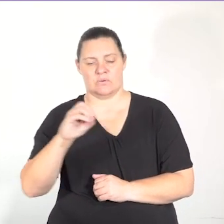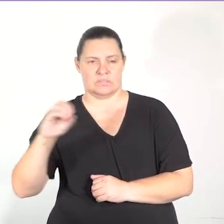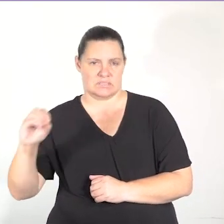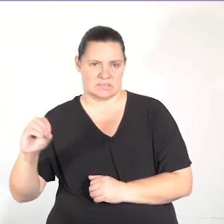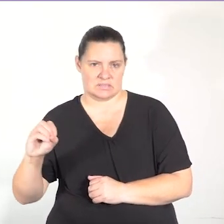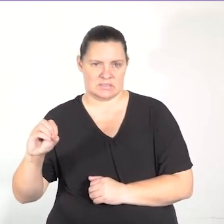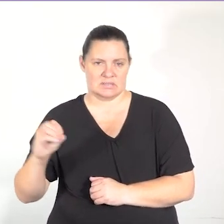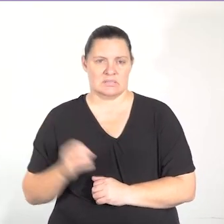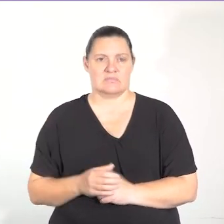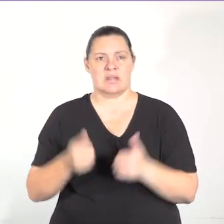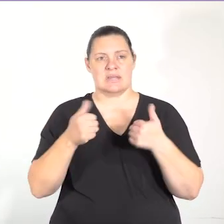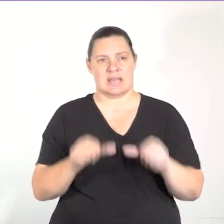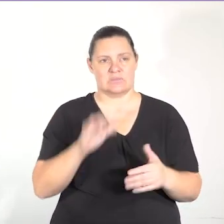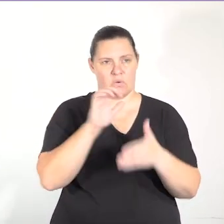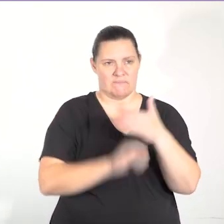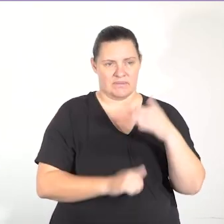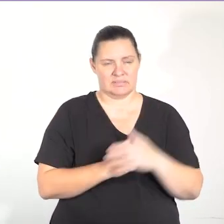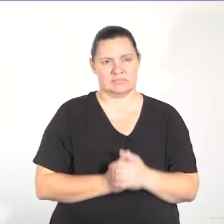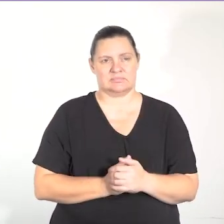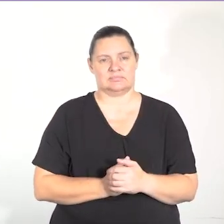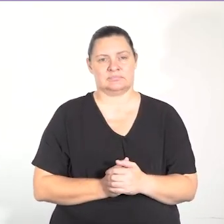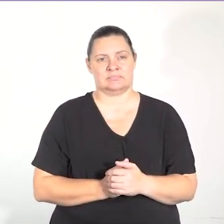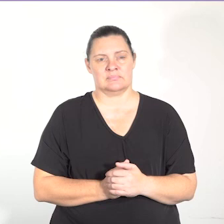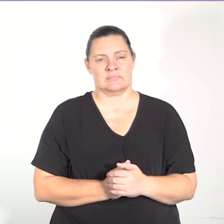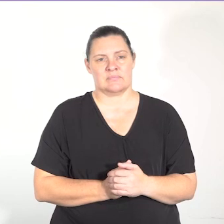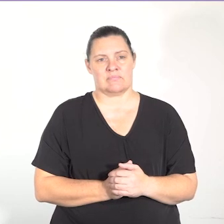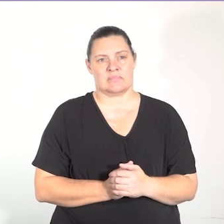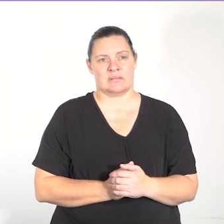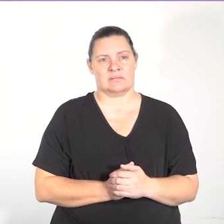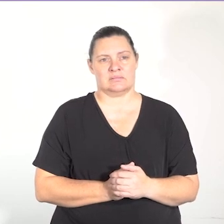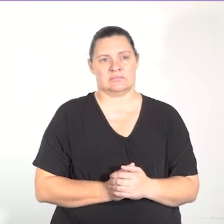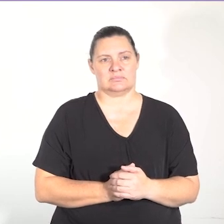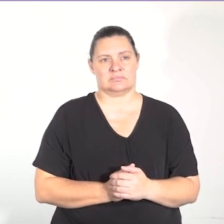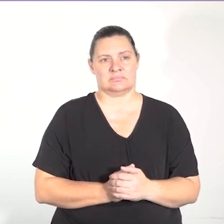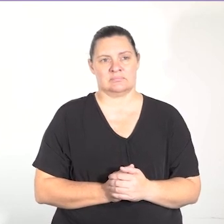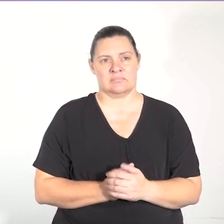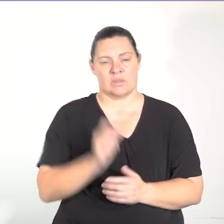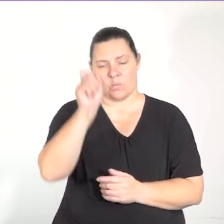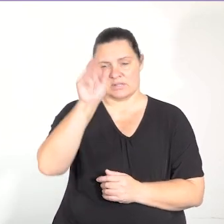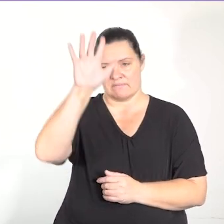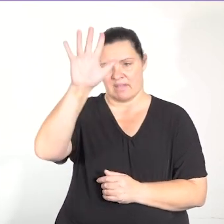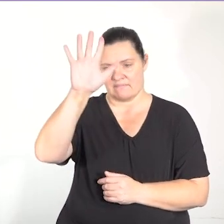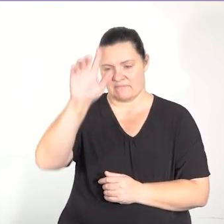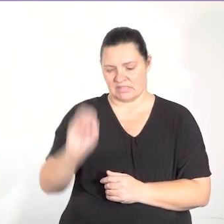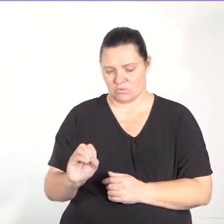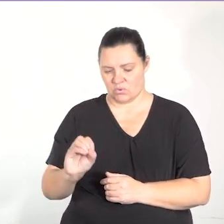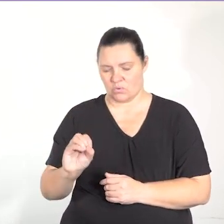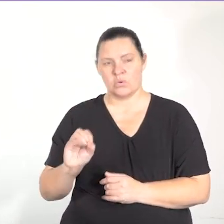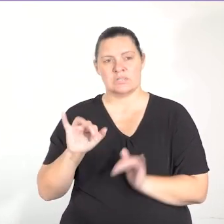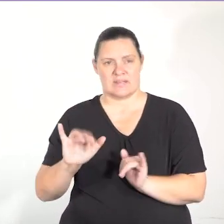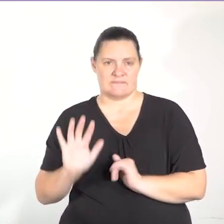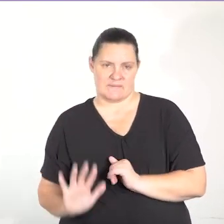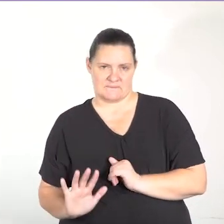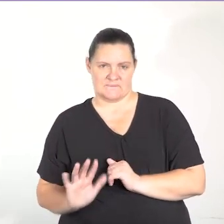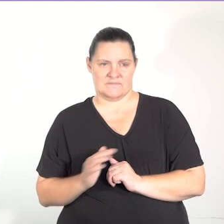15,000. So our next step is to subtract. So we are going to subtract 5 ones minus 0